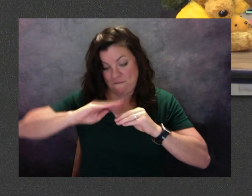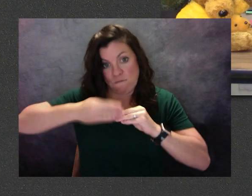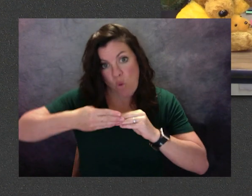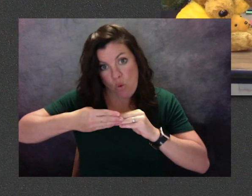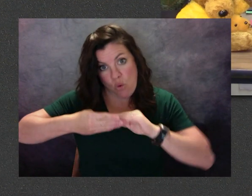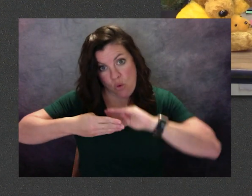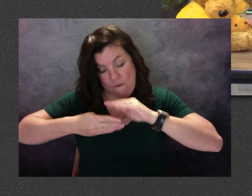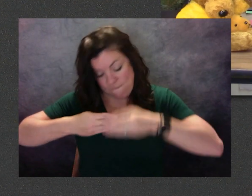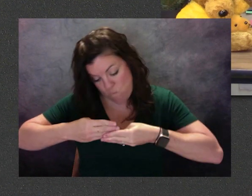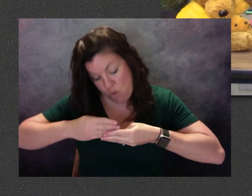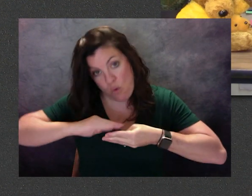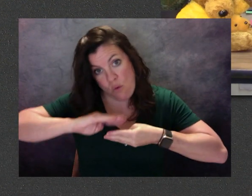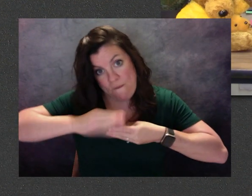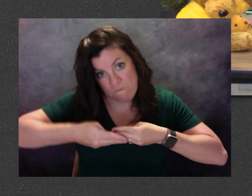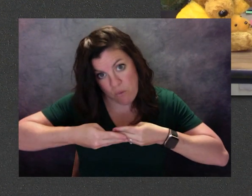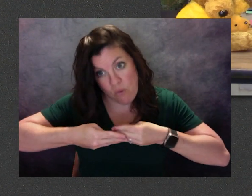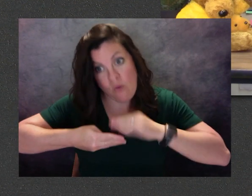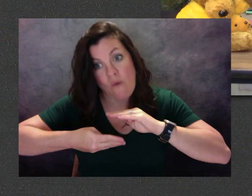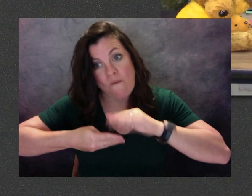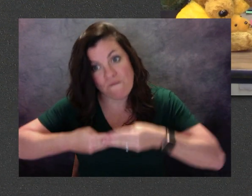squares